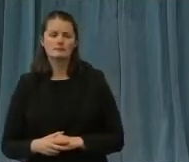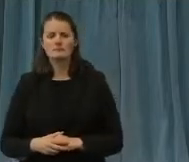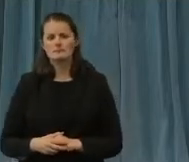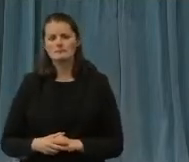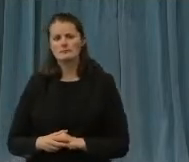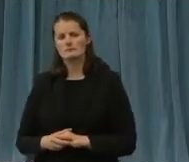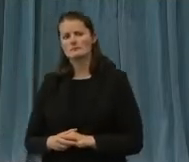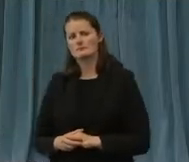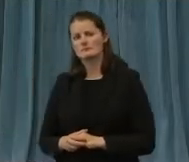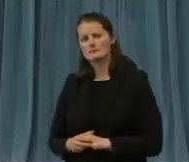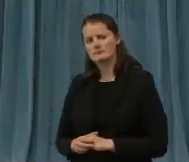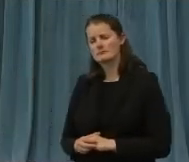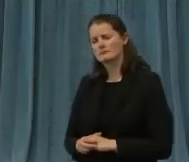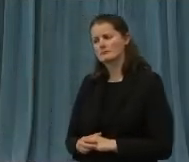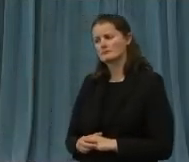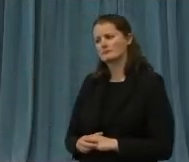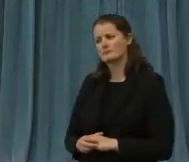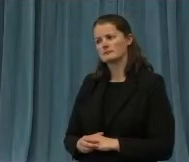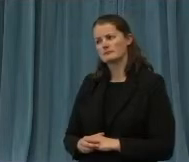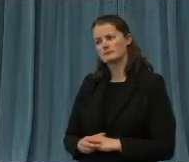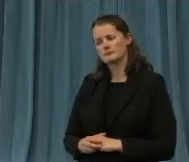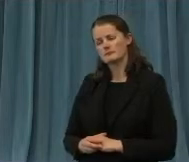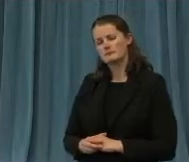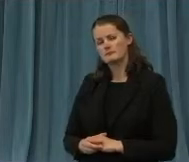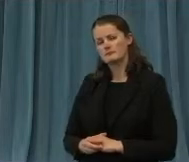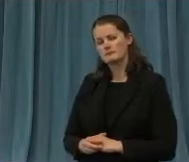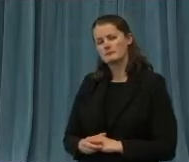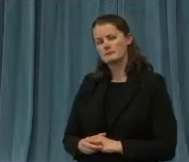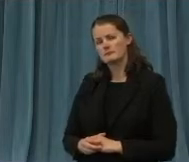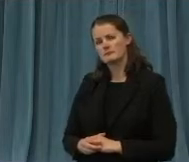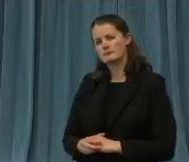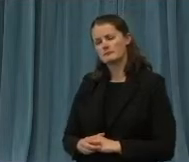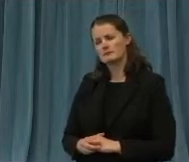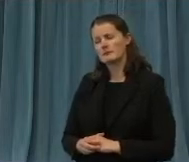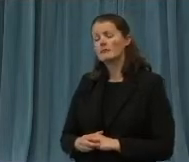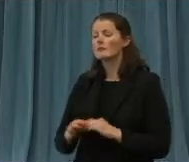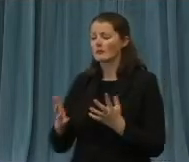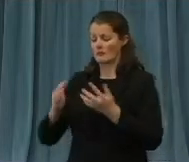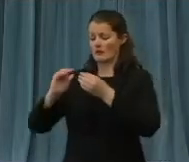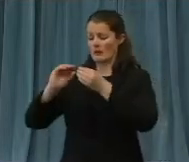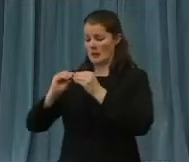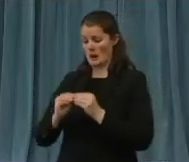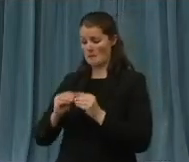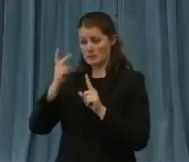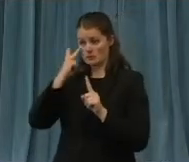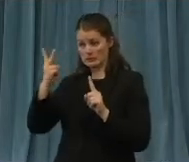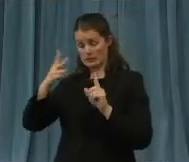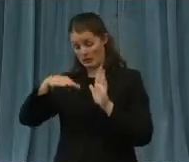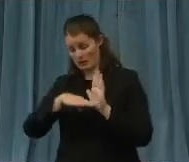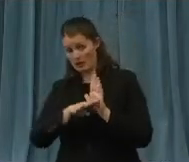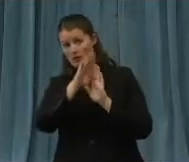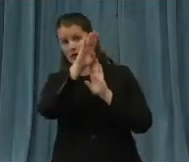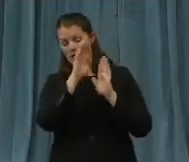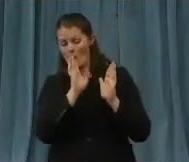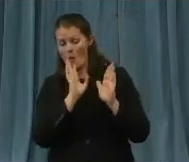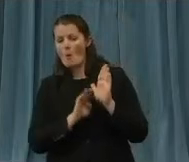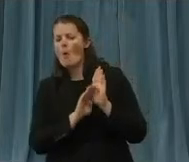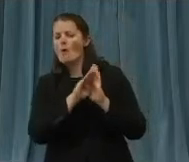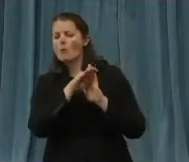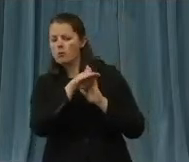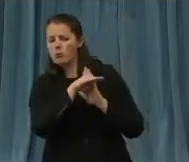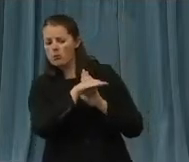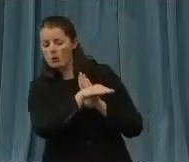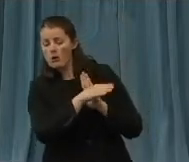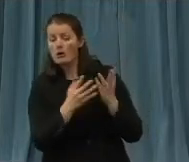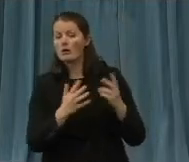and kind of this plateauing like you had mentioned, is there any indication that, or is there an indication as to when we might start seeing that, some sort of